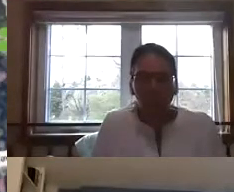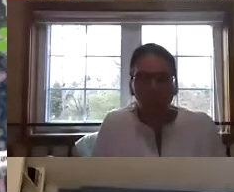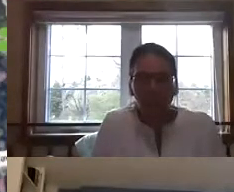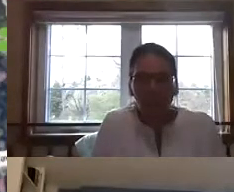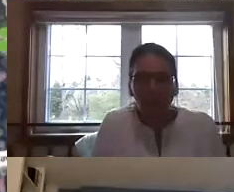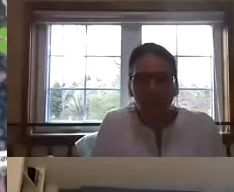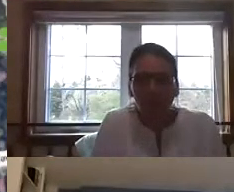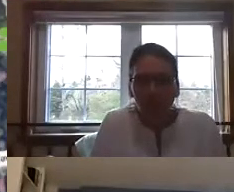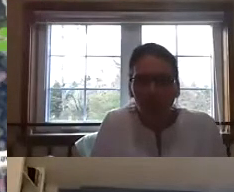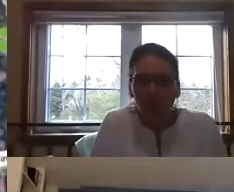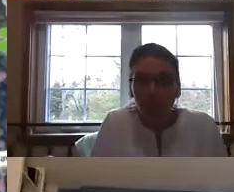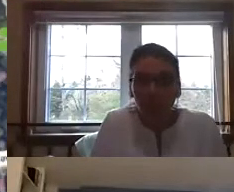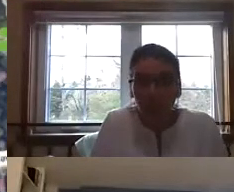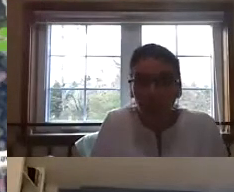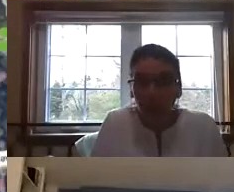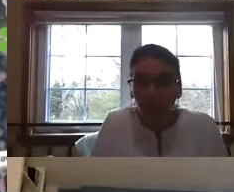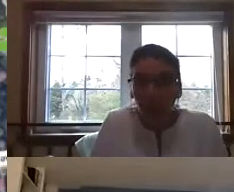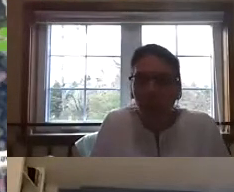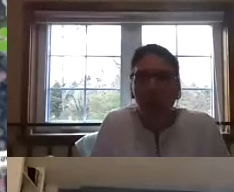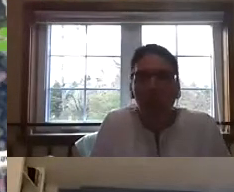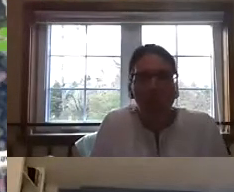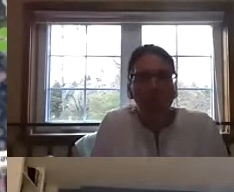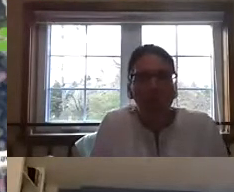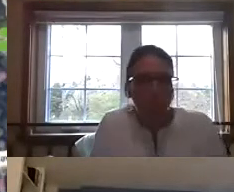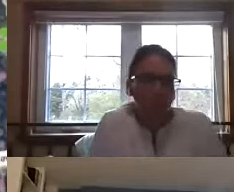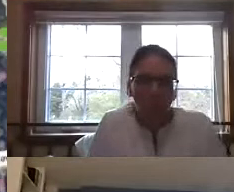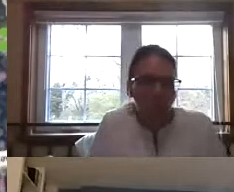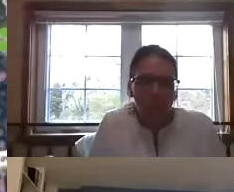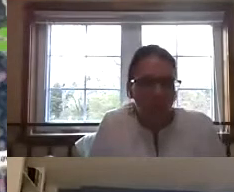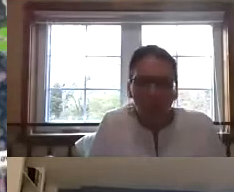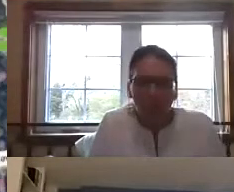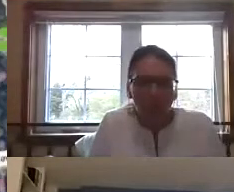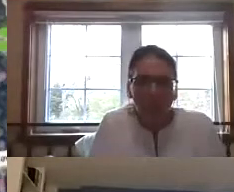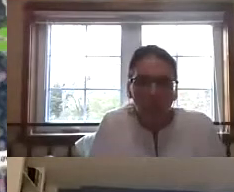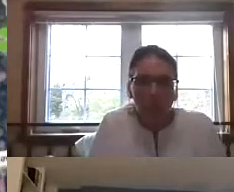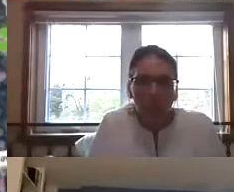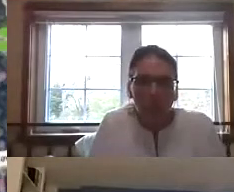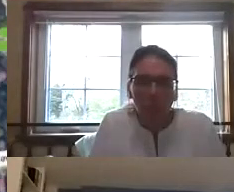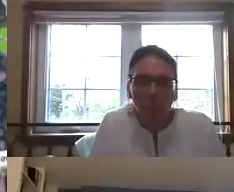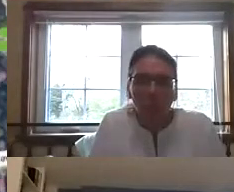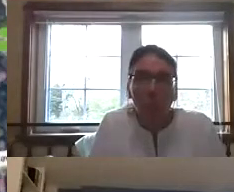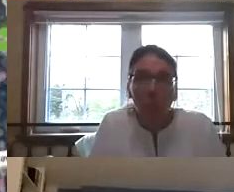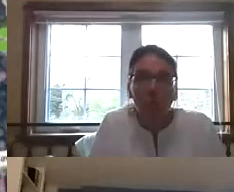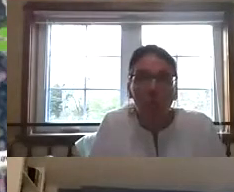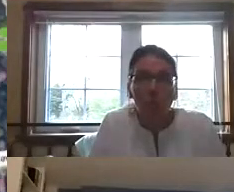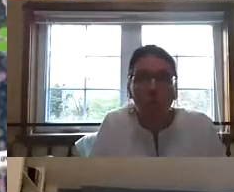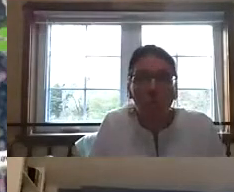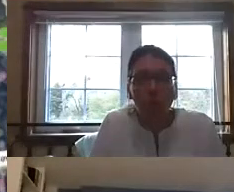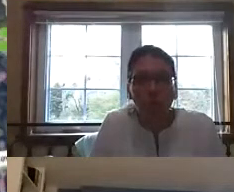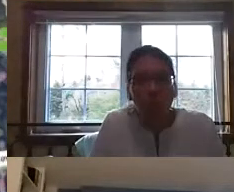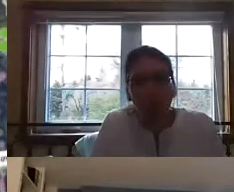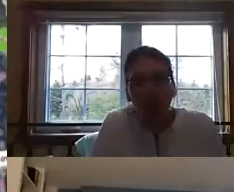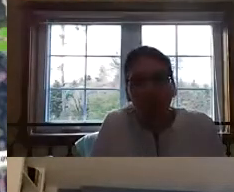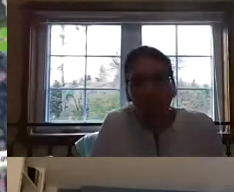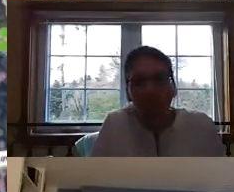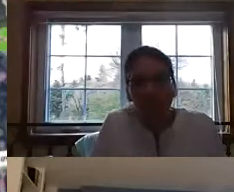academy to figure that out, and we would be committed to continuing those discussions. Marking the crosswalks